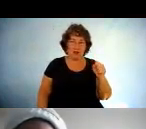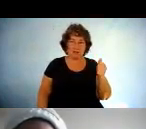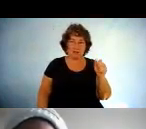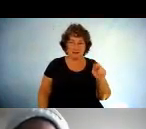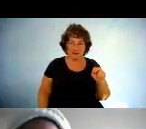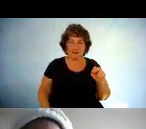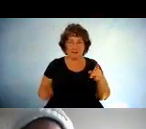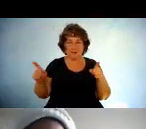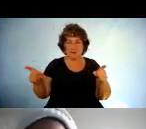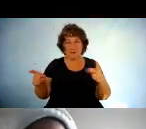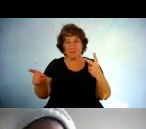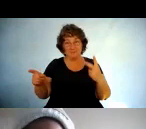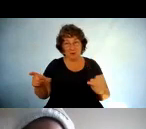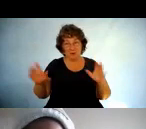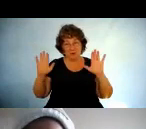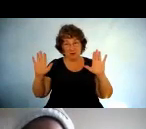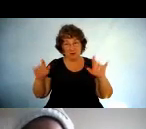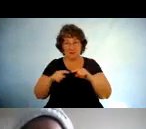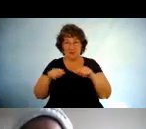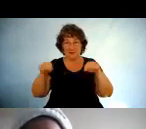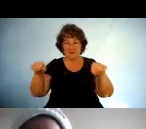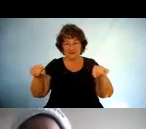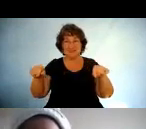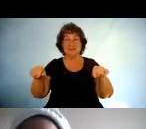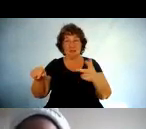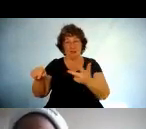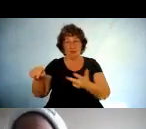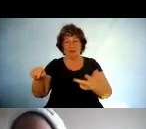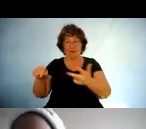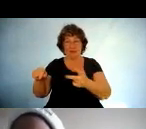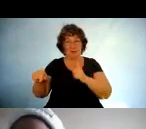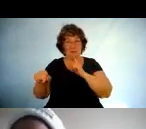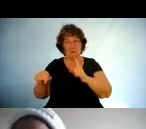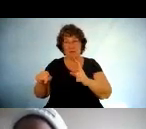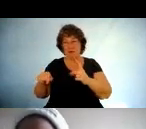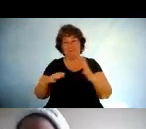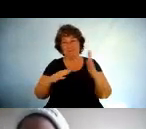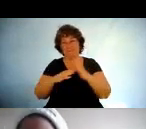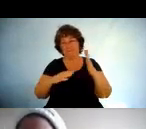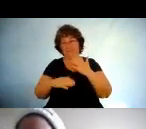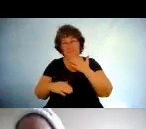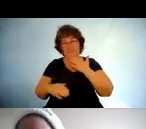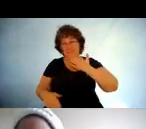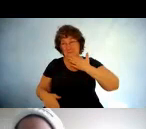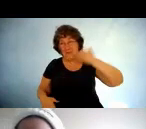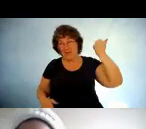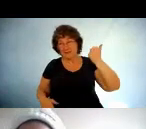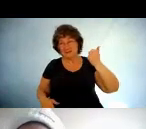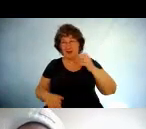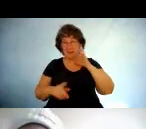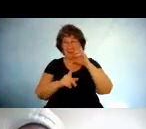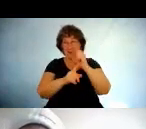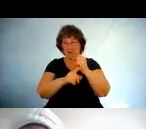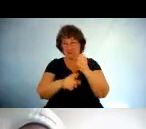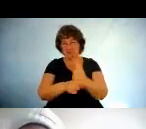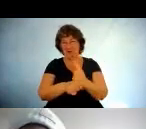this advocate panel would steal the show. So I'm sure you all agree. I'm going to